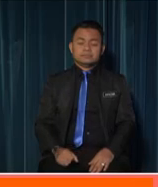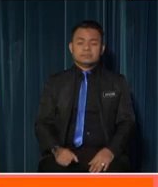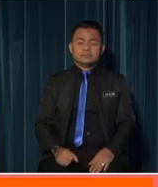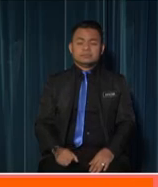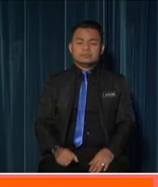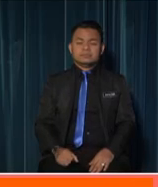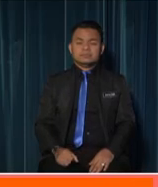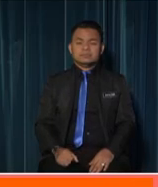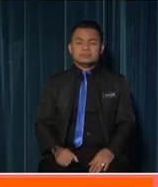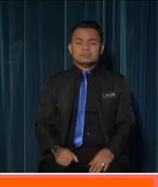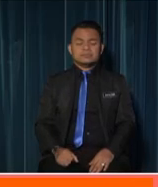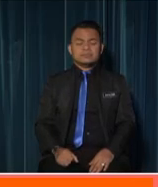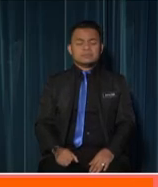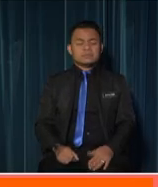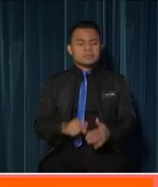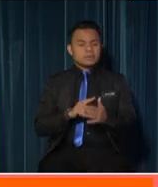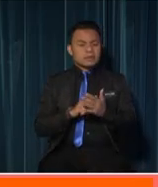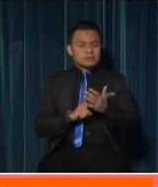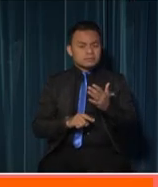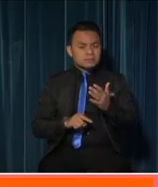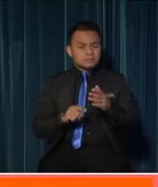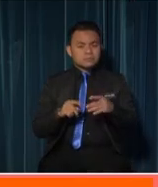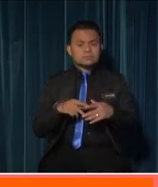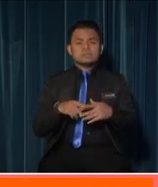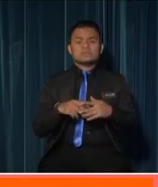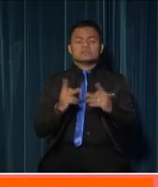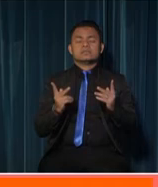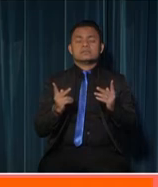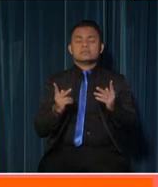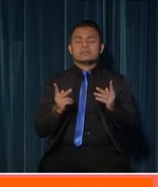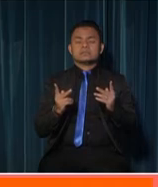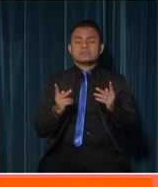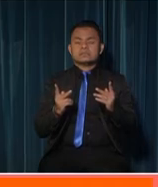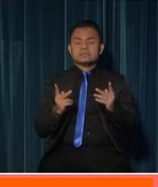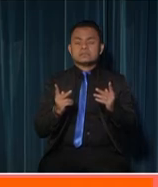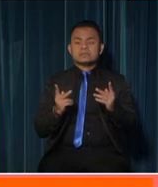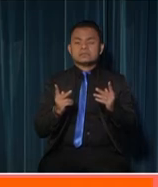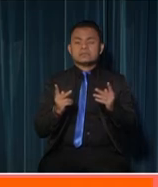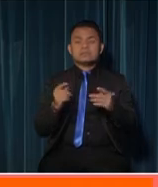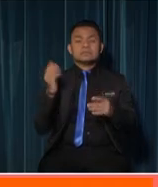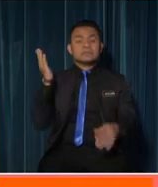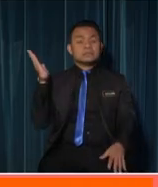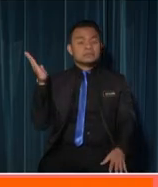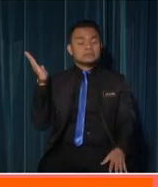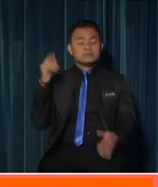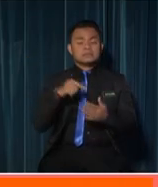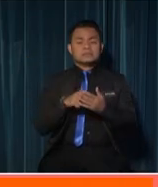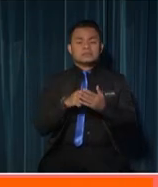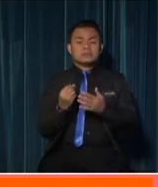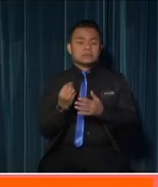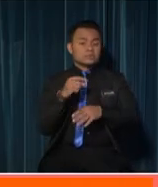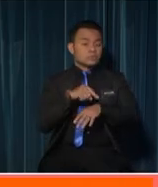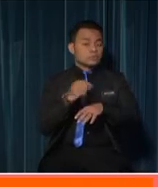What about this clock face? What is the time? The